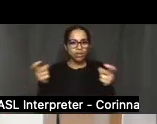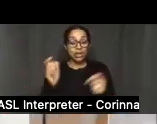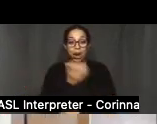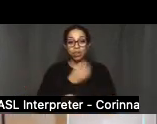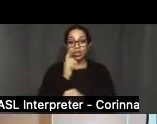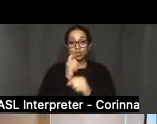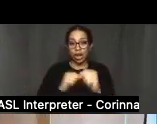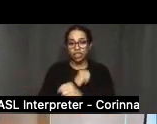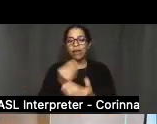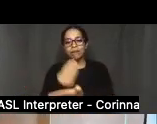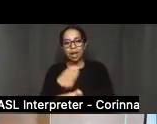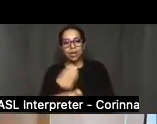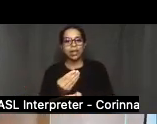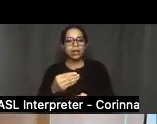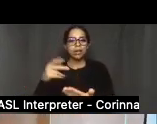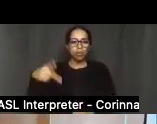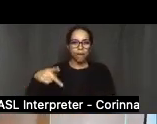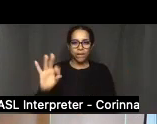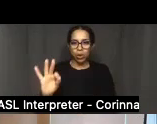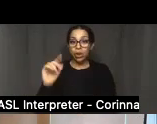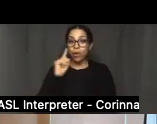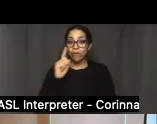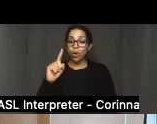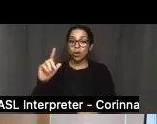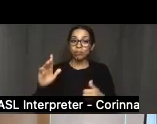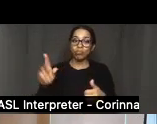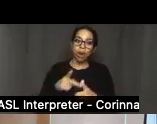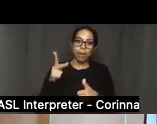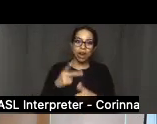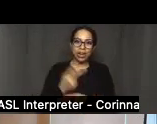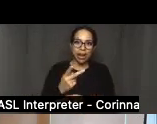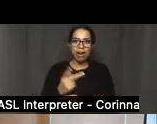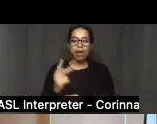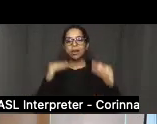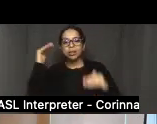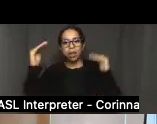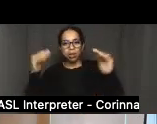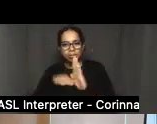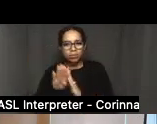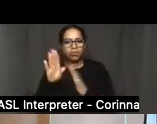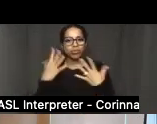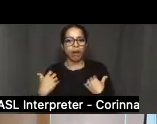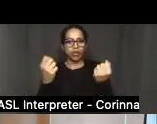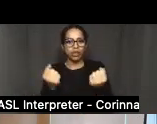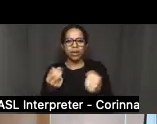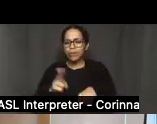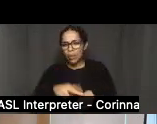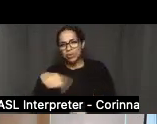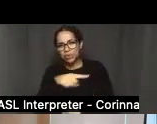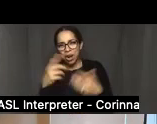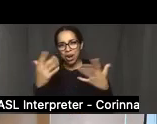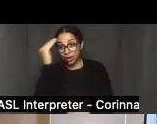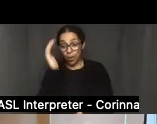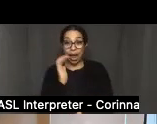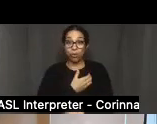adult recovery. And obviously, it would not be news to any of you, all the ways that our priorities across the Foundation intersect